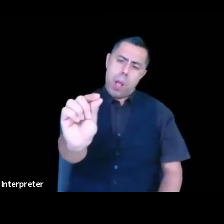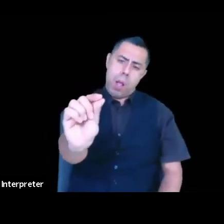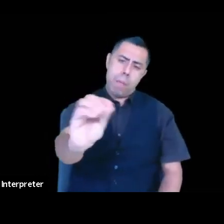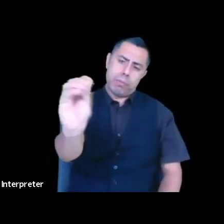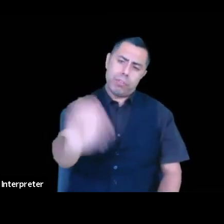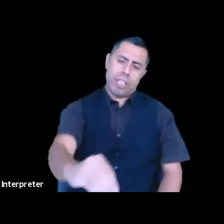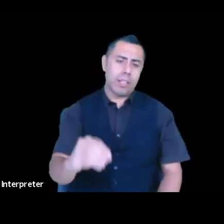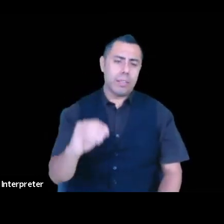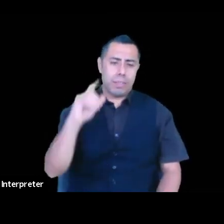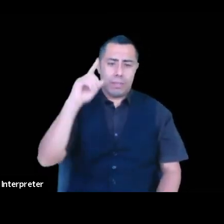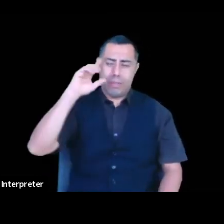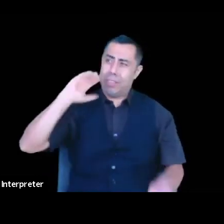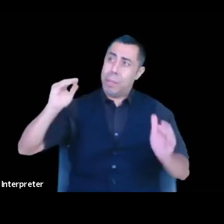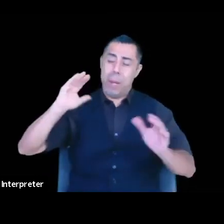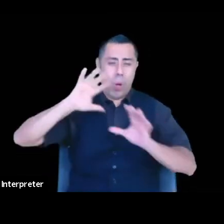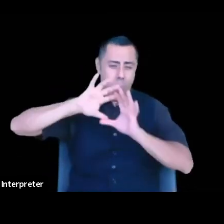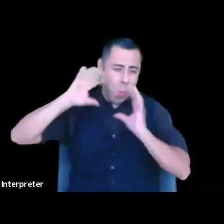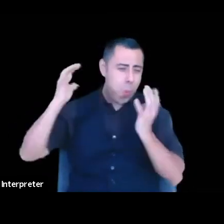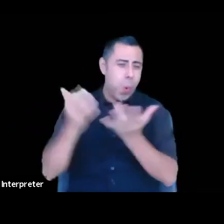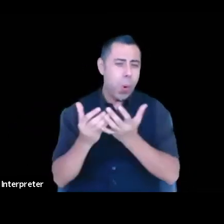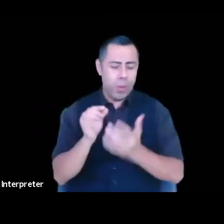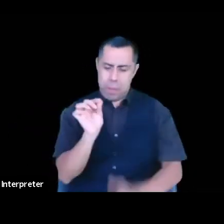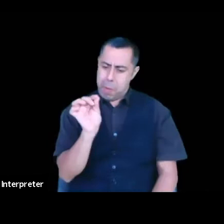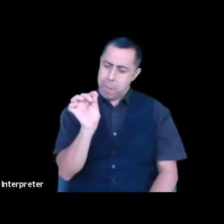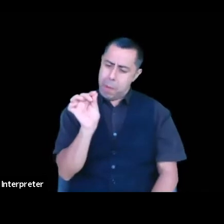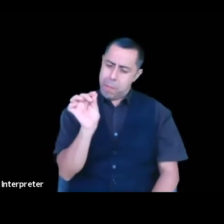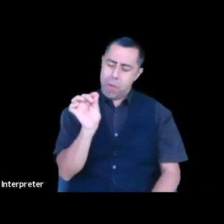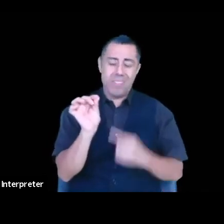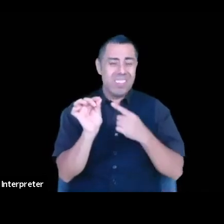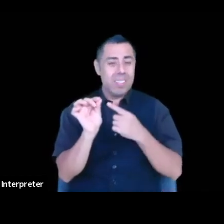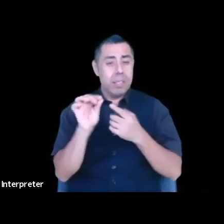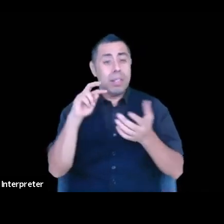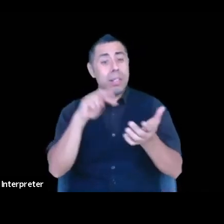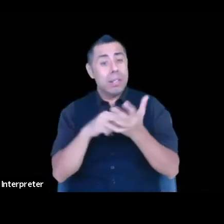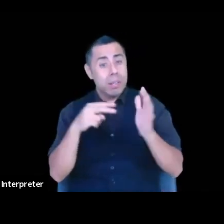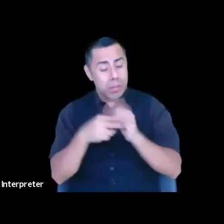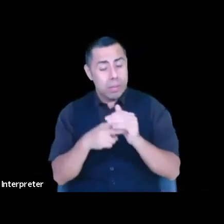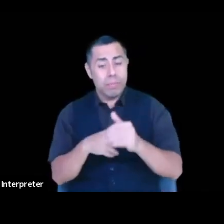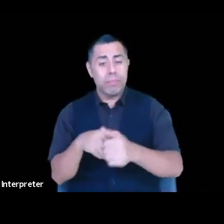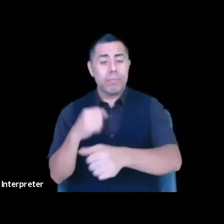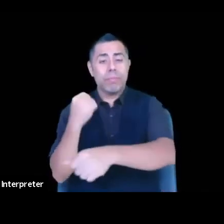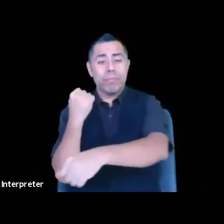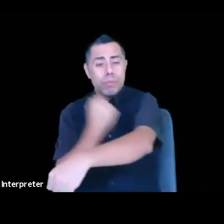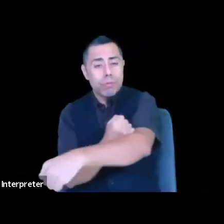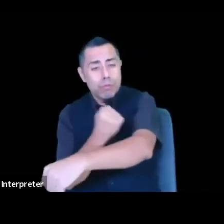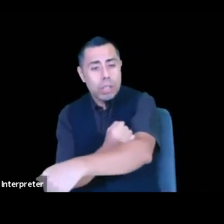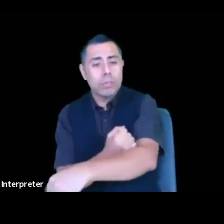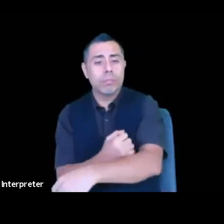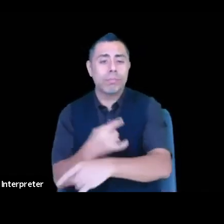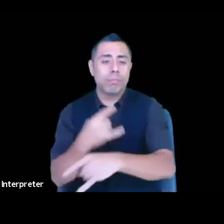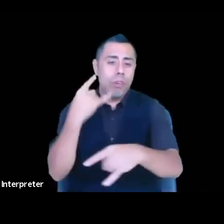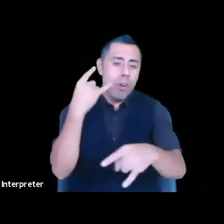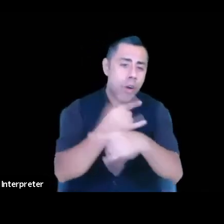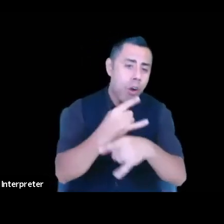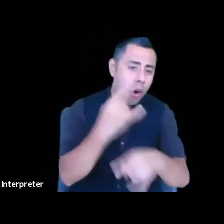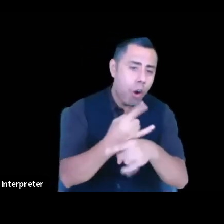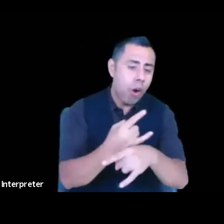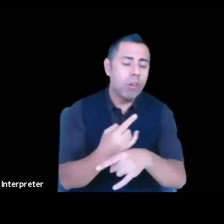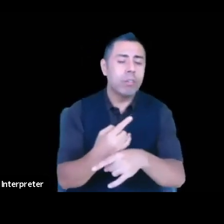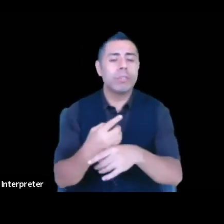that being said, that means that the drugs and alcohol rates, the suicide rates,